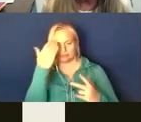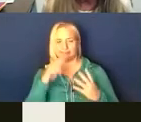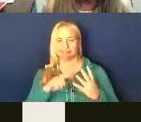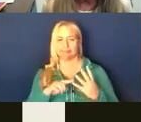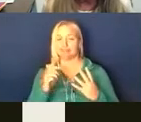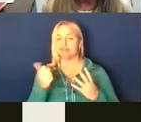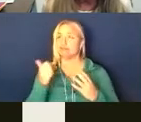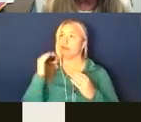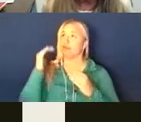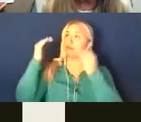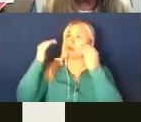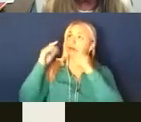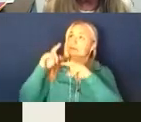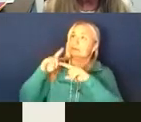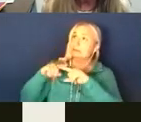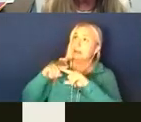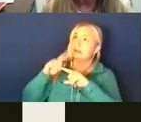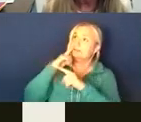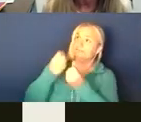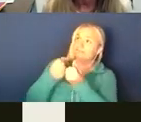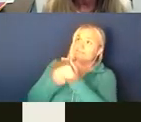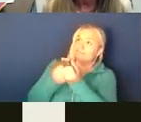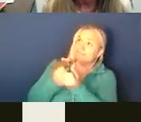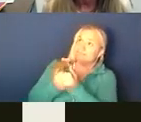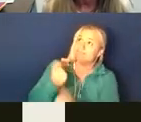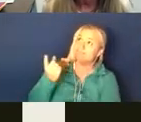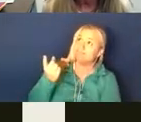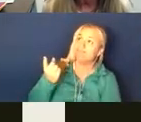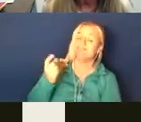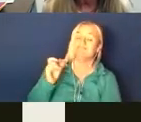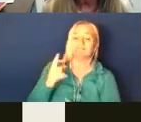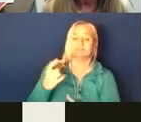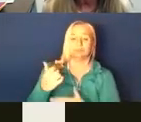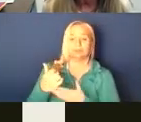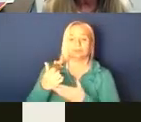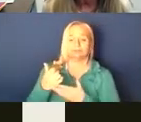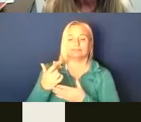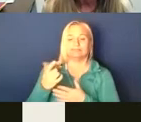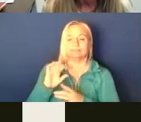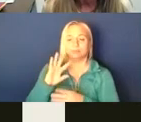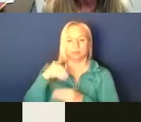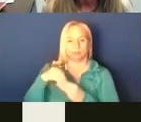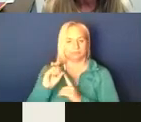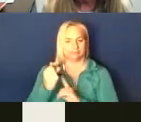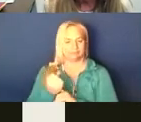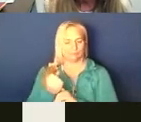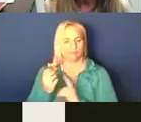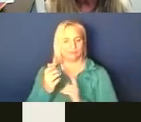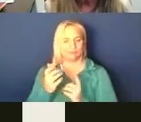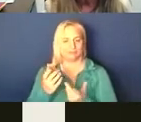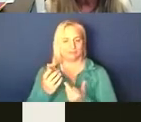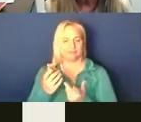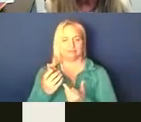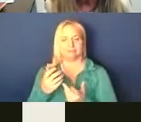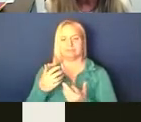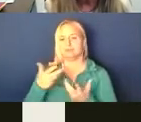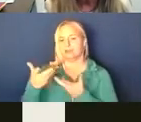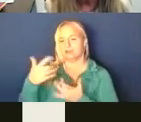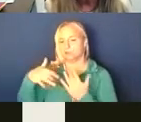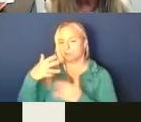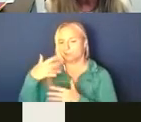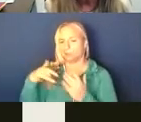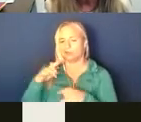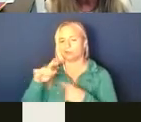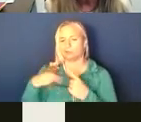they could count on as advocates for them in situations and interactions where they were